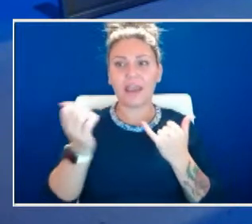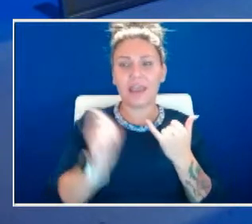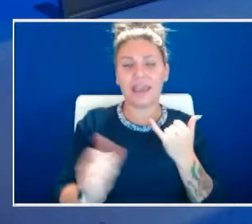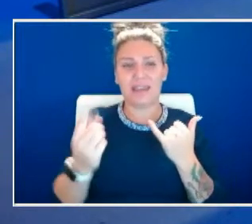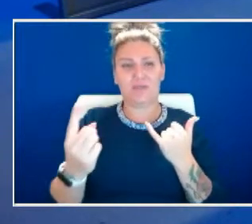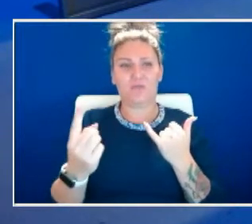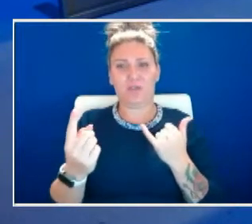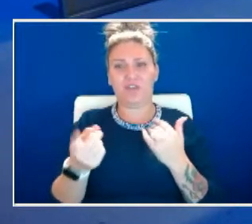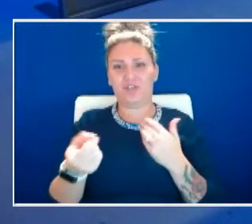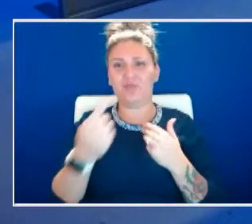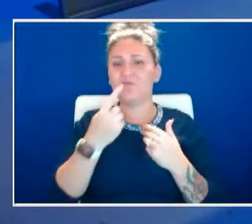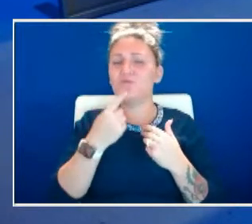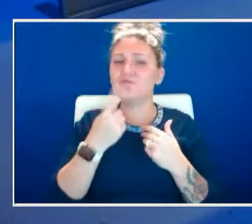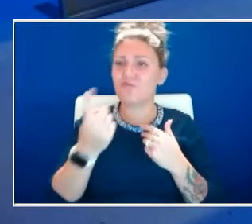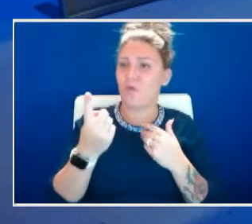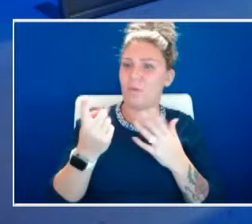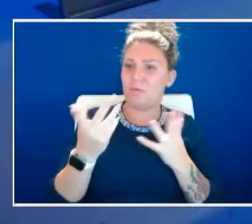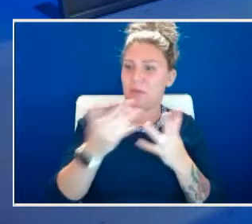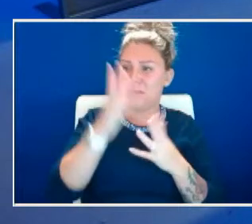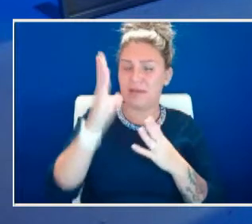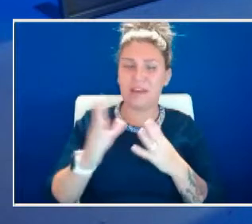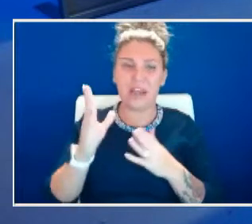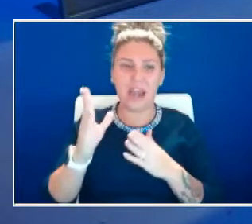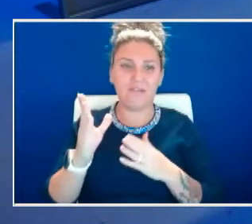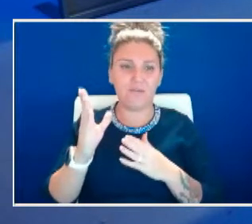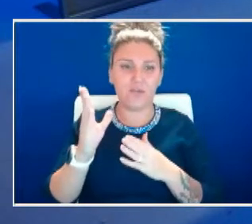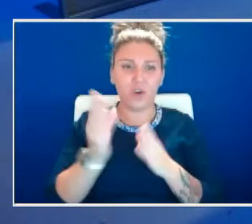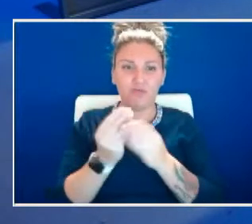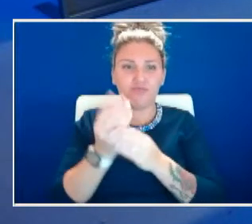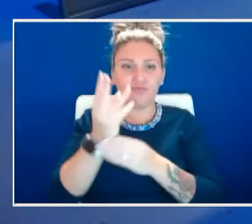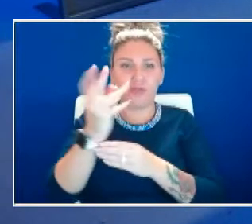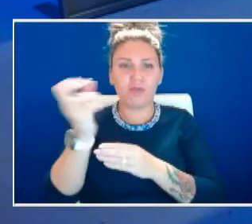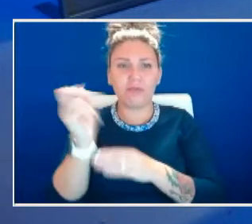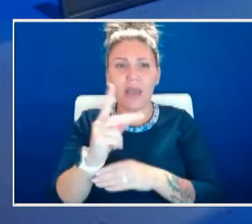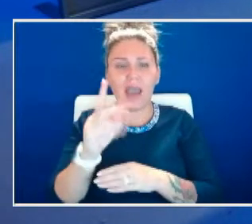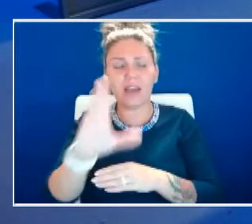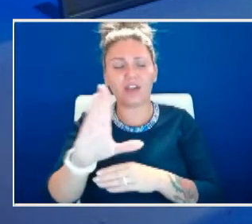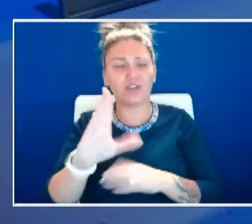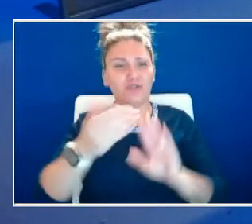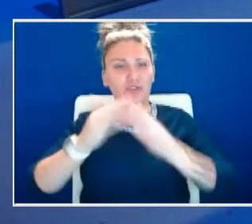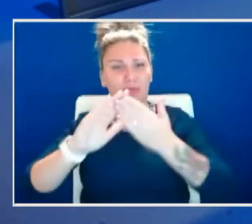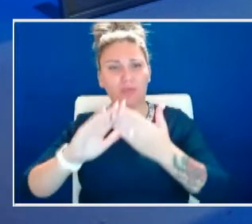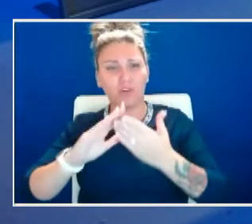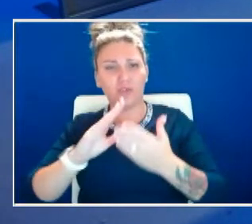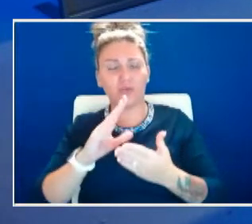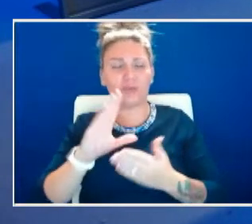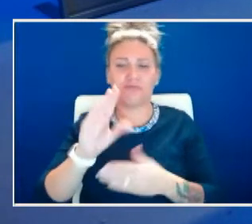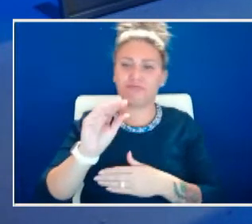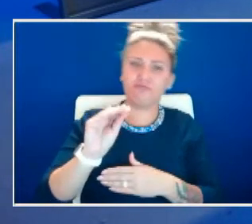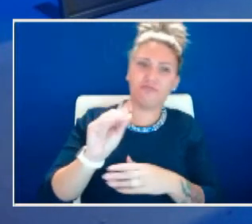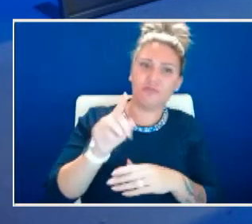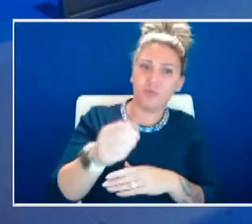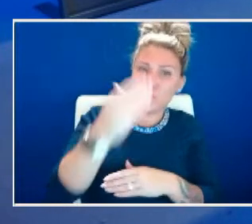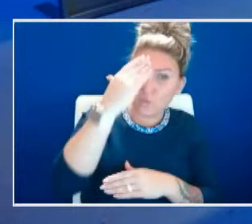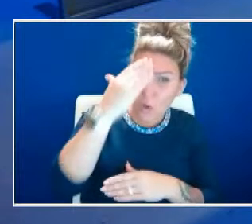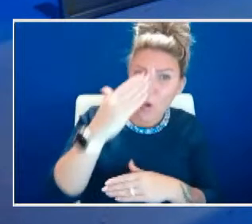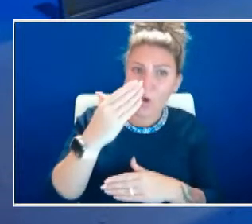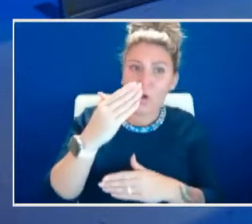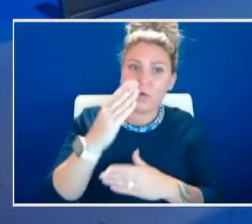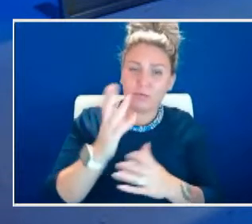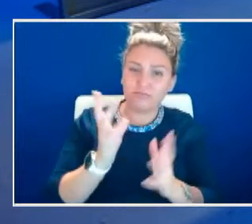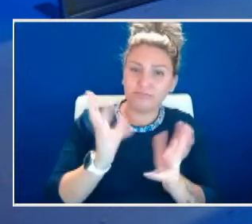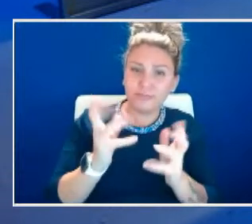it may not ever grow back. What are you hearing in the community of women that you've been in touch with, or just your own experience? What can you tell her about? Maybe